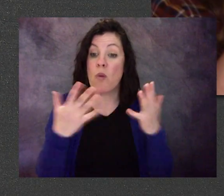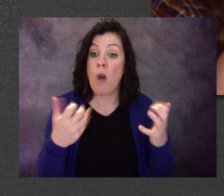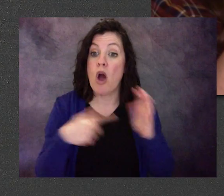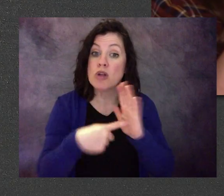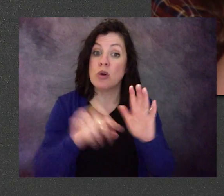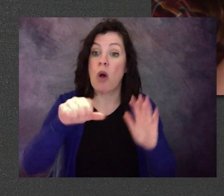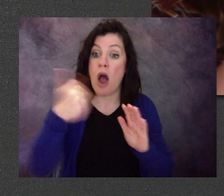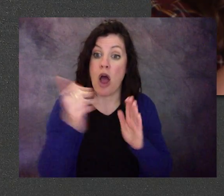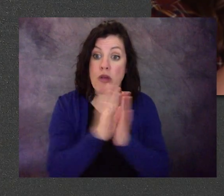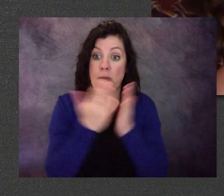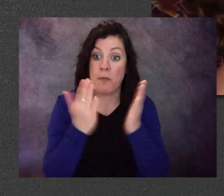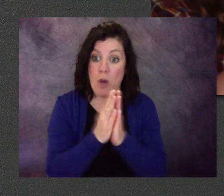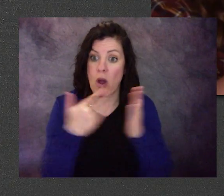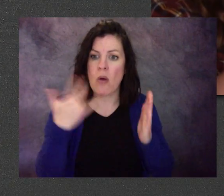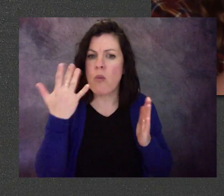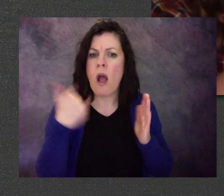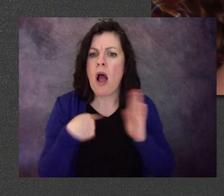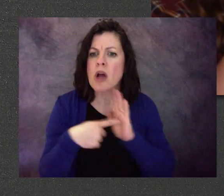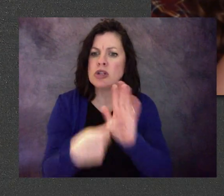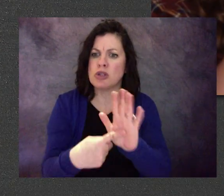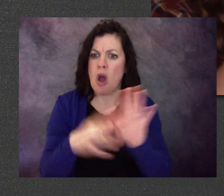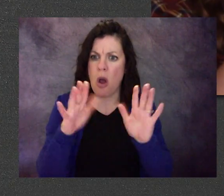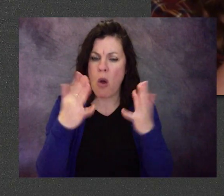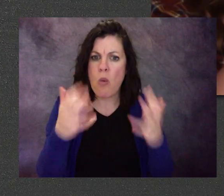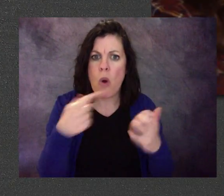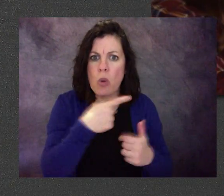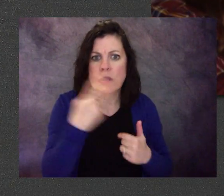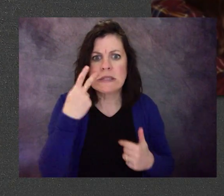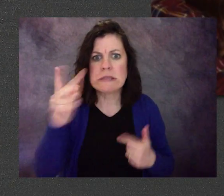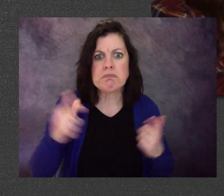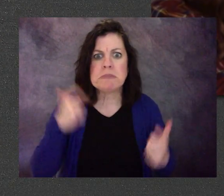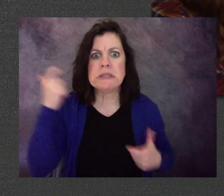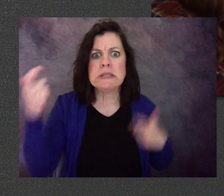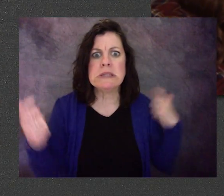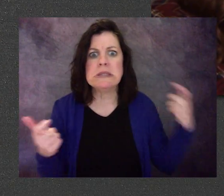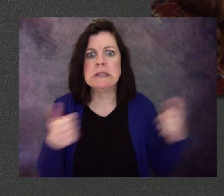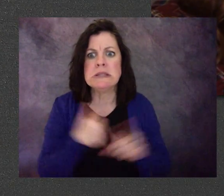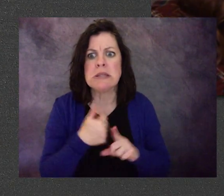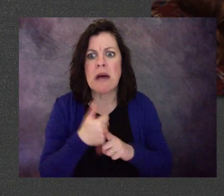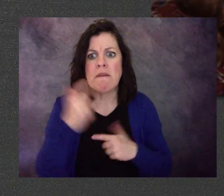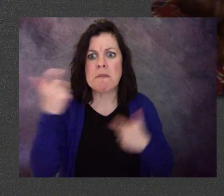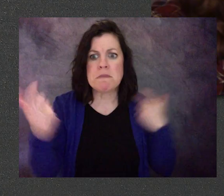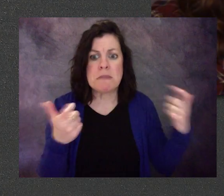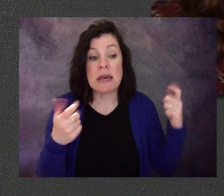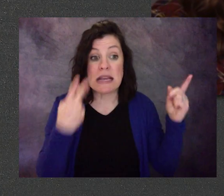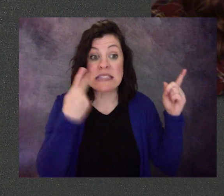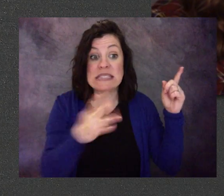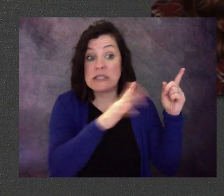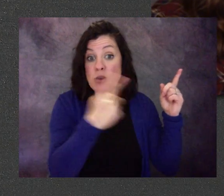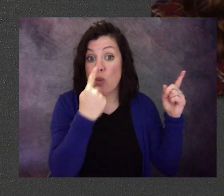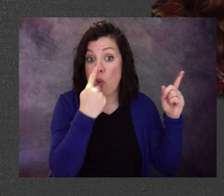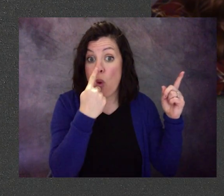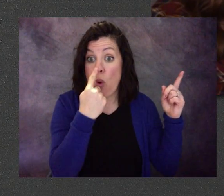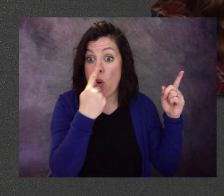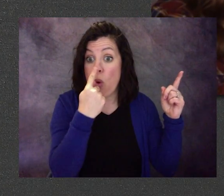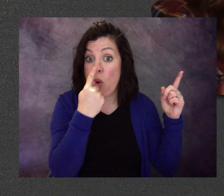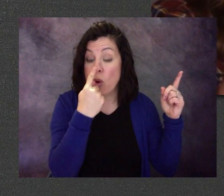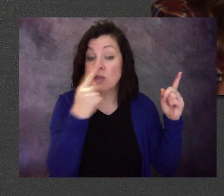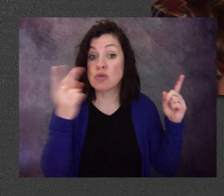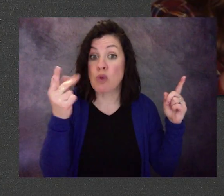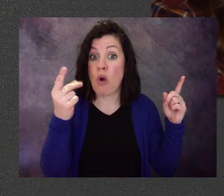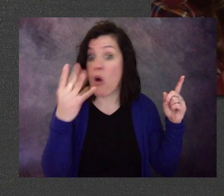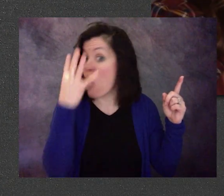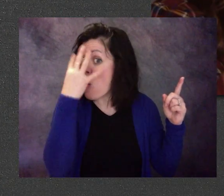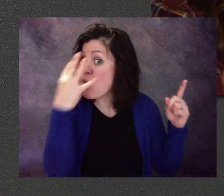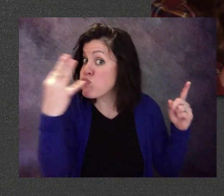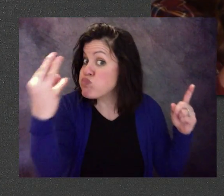the reason I want to show you this is because I really want you to see how big Clifford is. So on Clifford's nose right here is a regular cat.